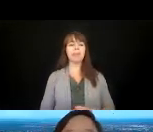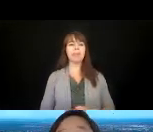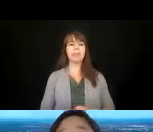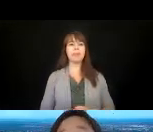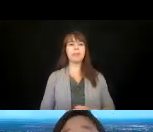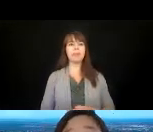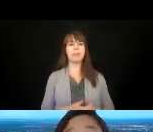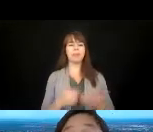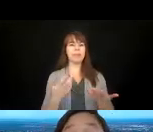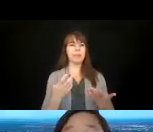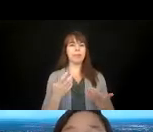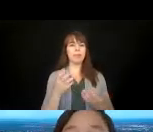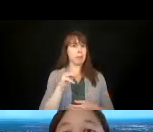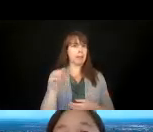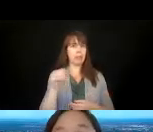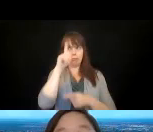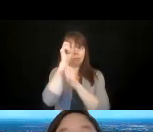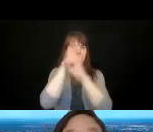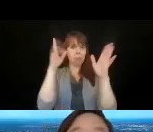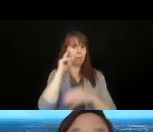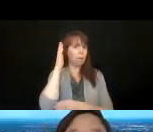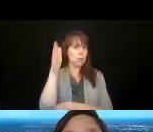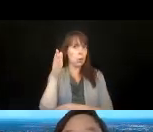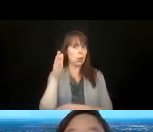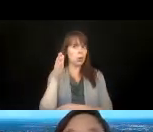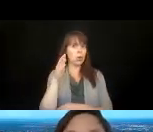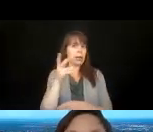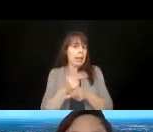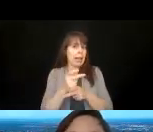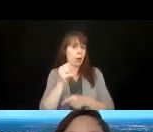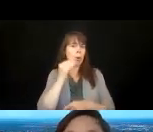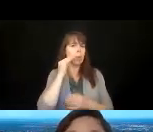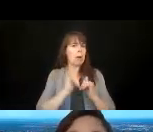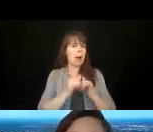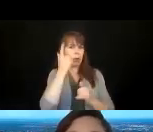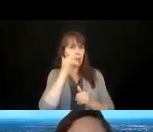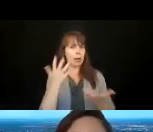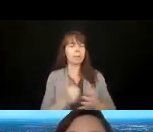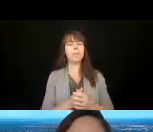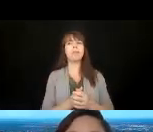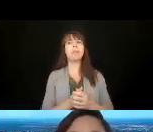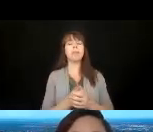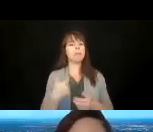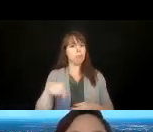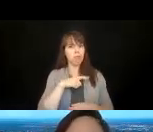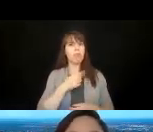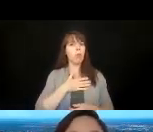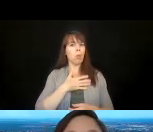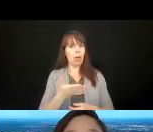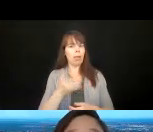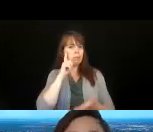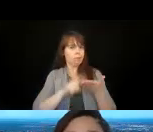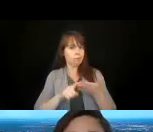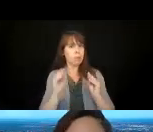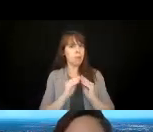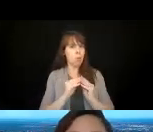So what does Michigan Medicine envision for the future of care at home? I think this is something that we are willing to look into. And